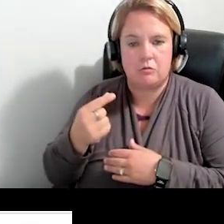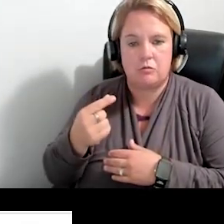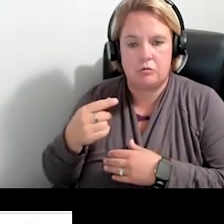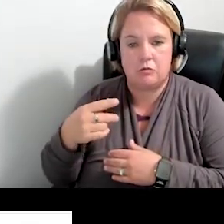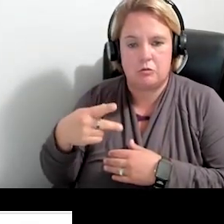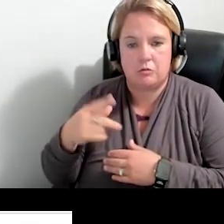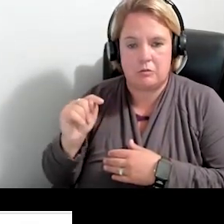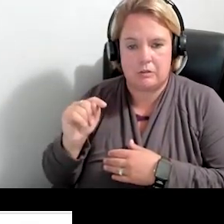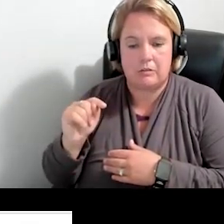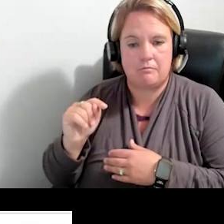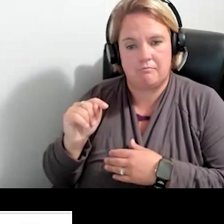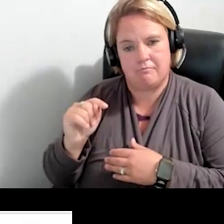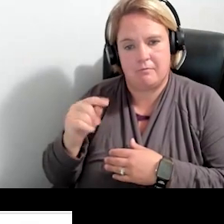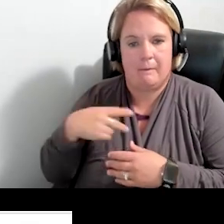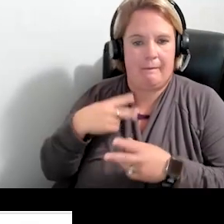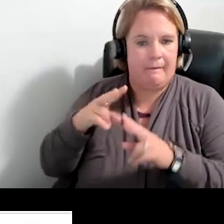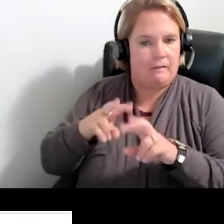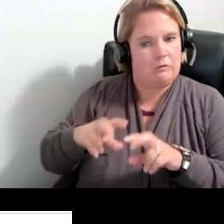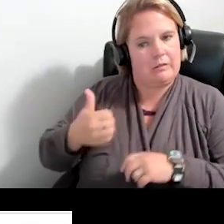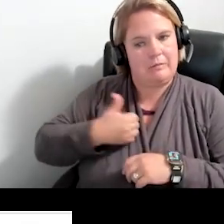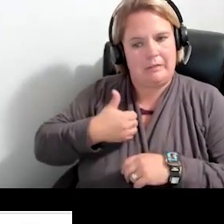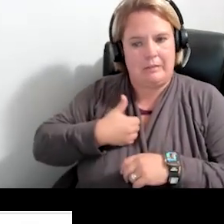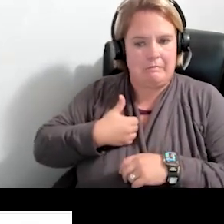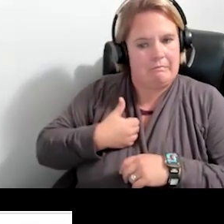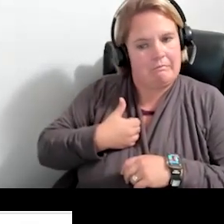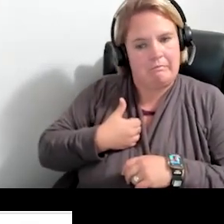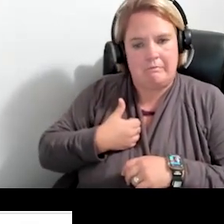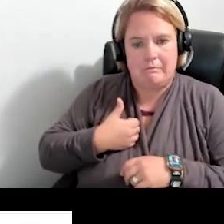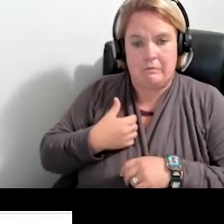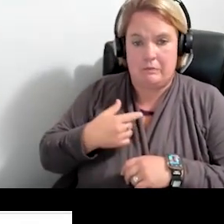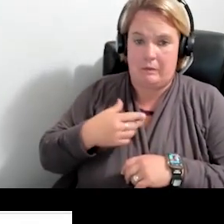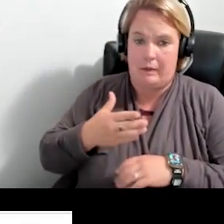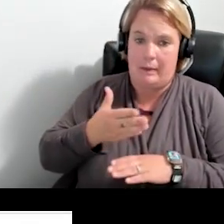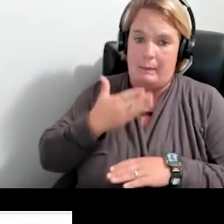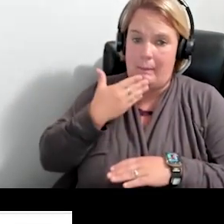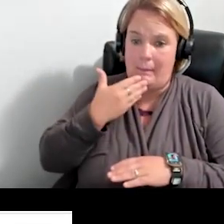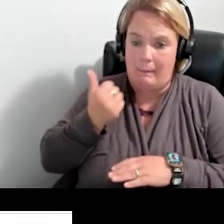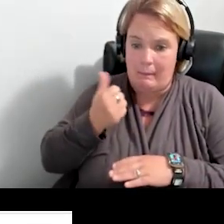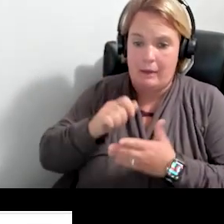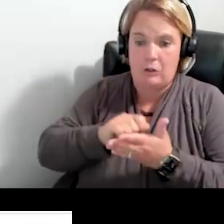I don't know, I have to assess that myself. Have I become a better writer?